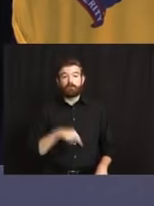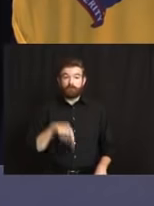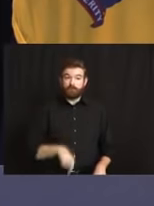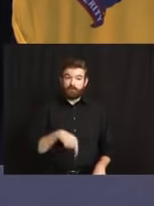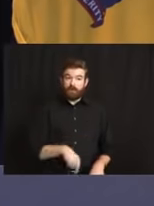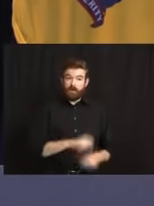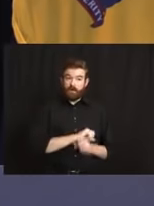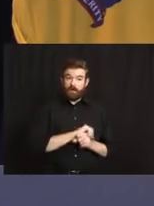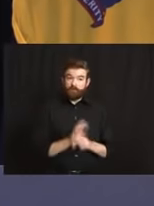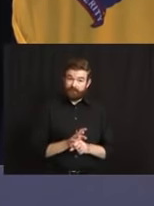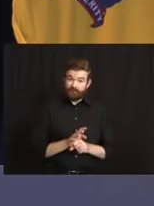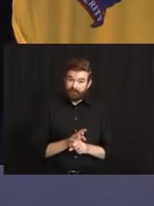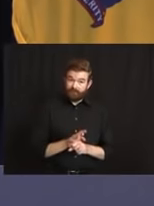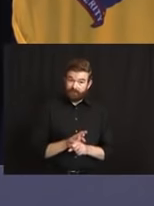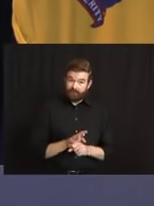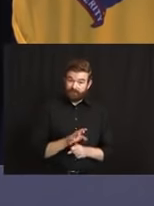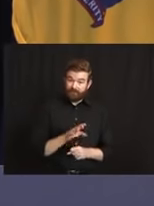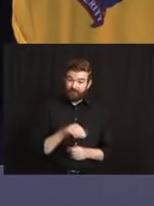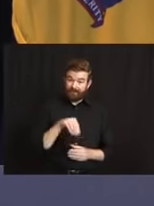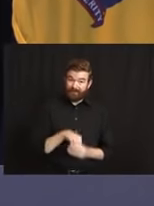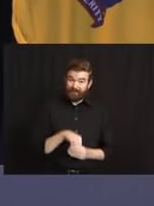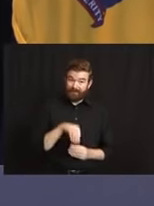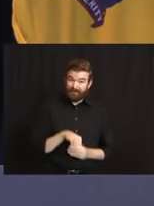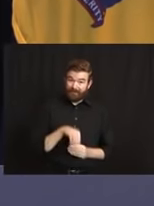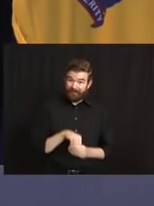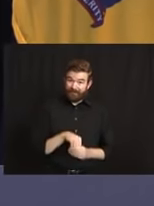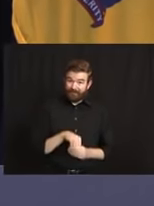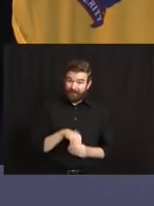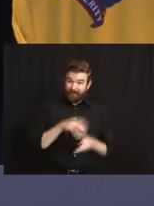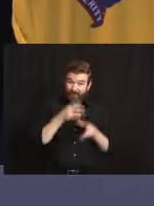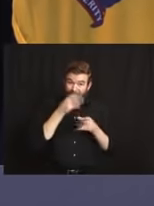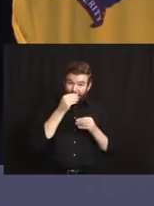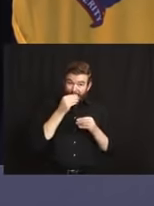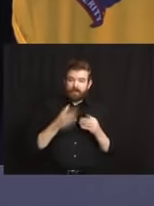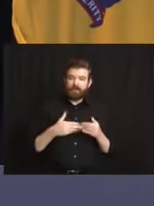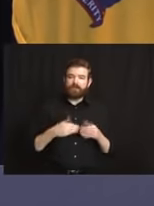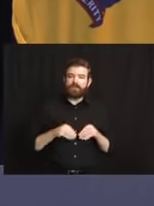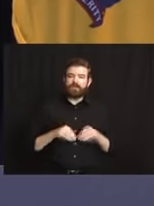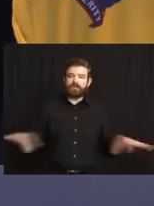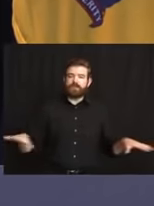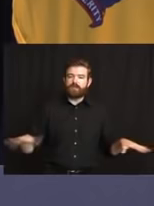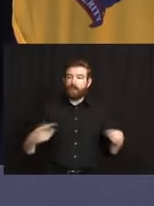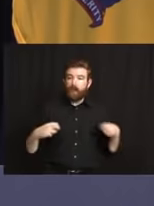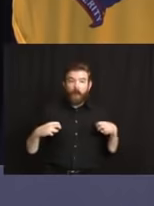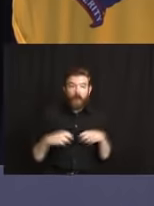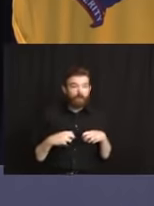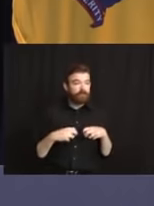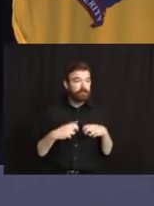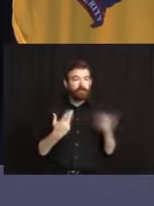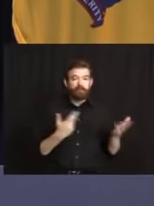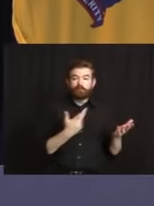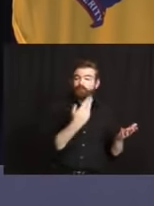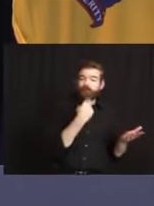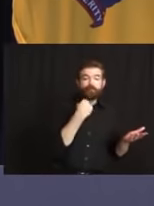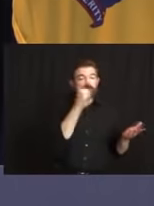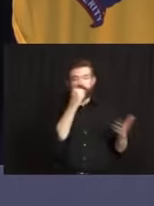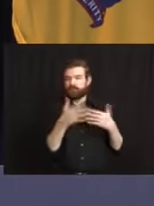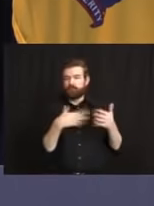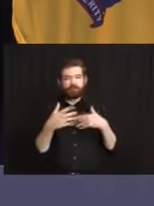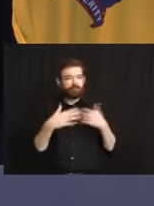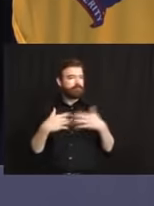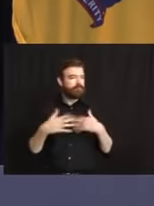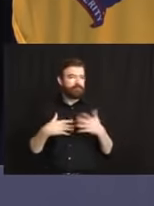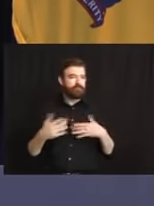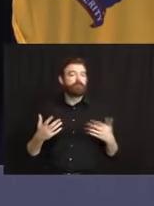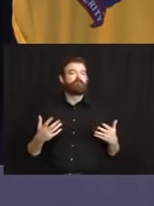if there's lacking in ventilation, if you're in close proximity, whether you're at a bar or in a restaurant setting, it is more lethal,